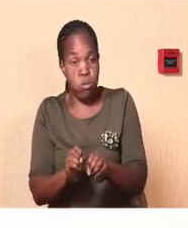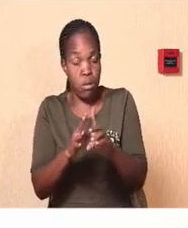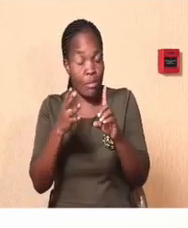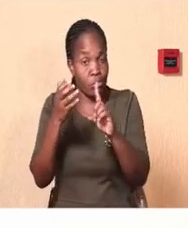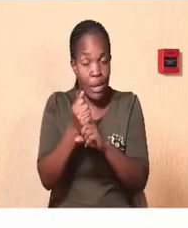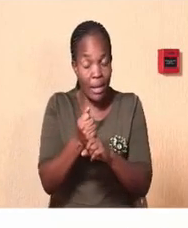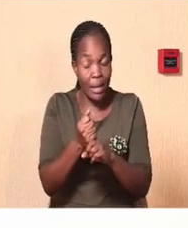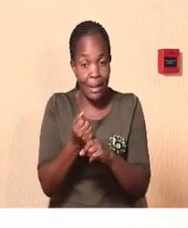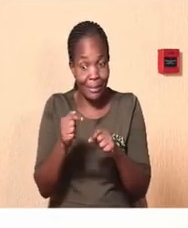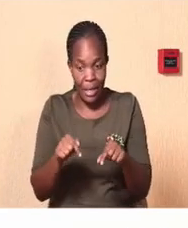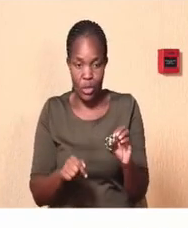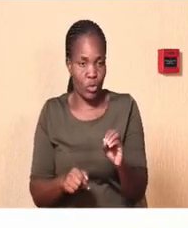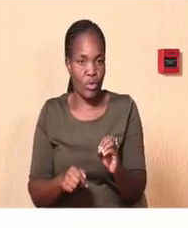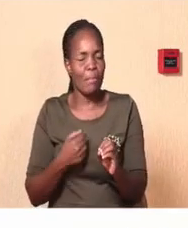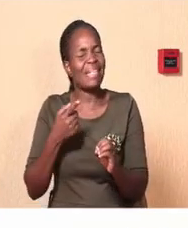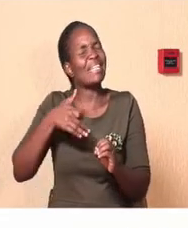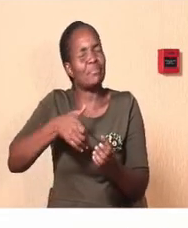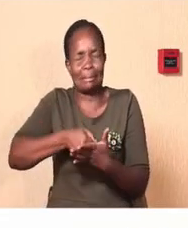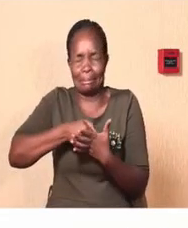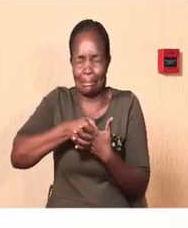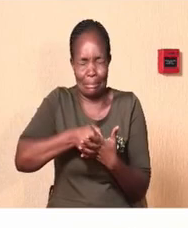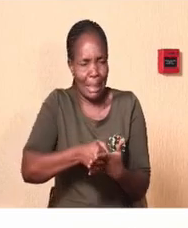we are also encouraging people and